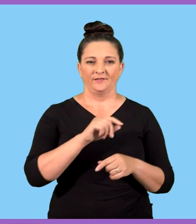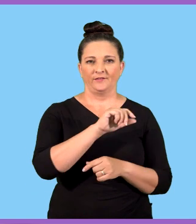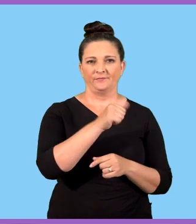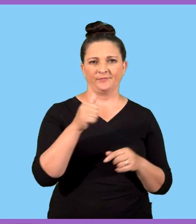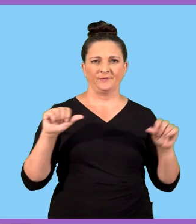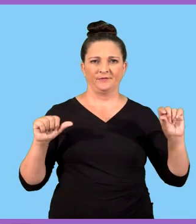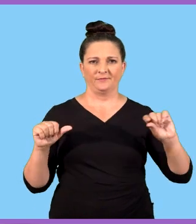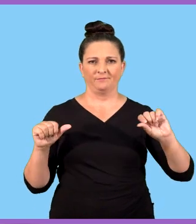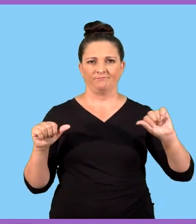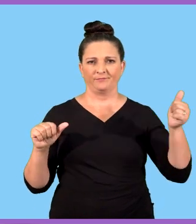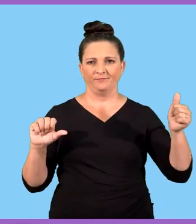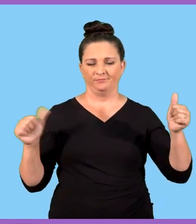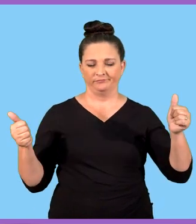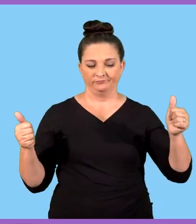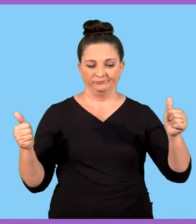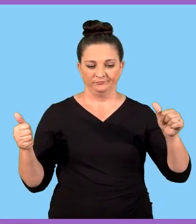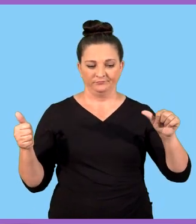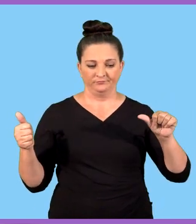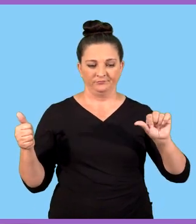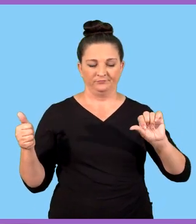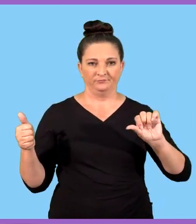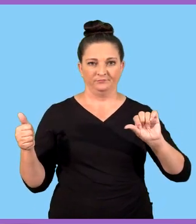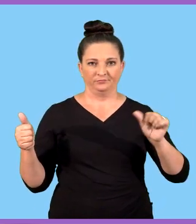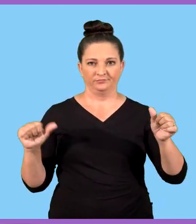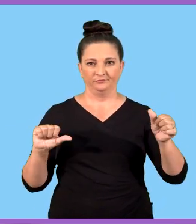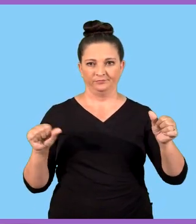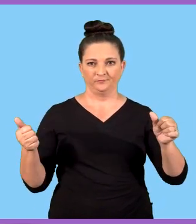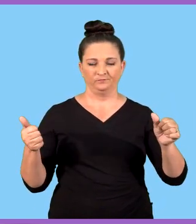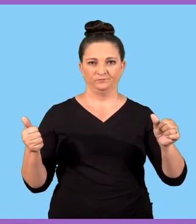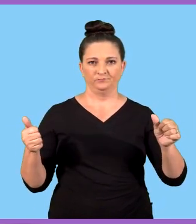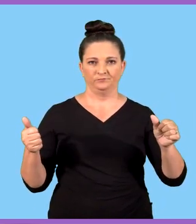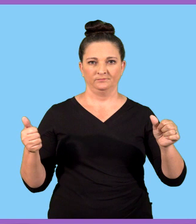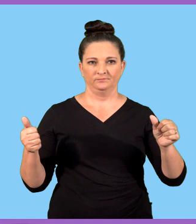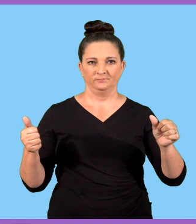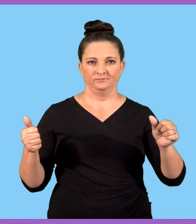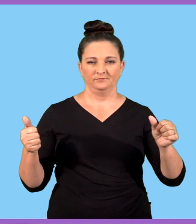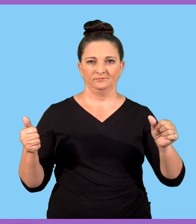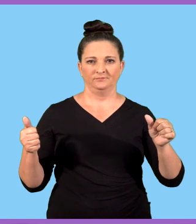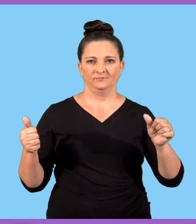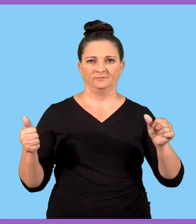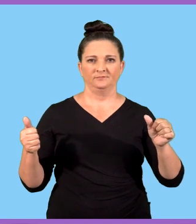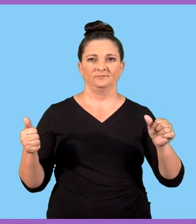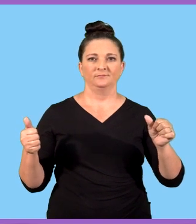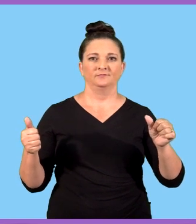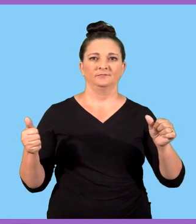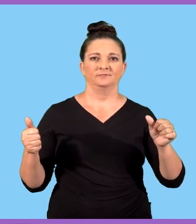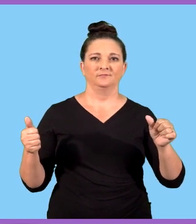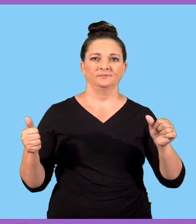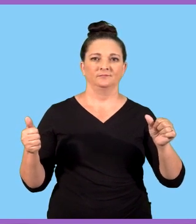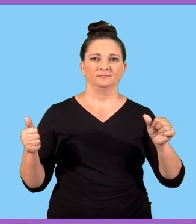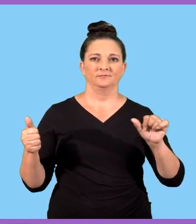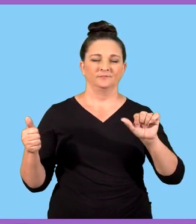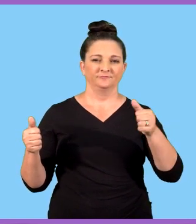39 and the 61. The 39 and the 60. That 39, that